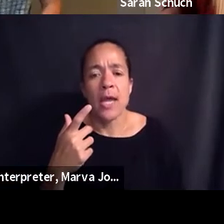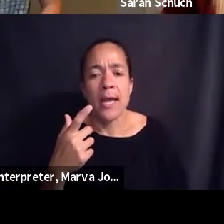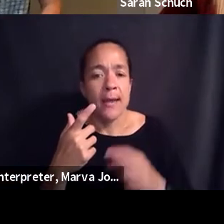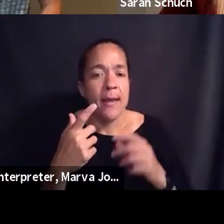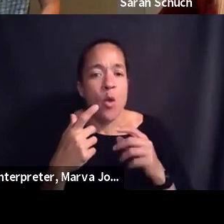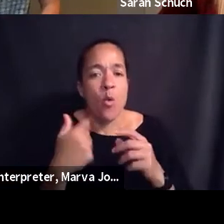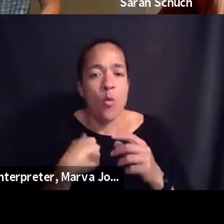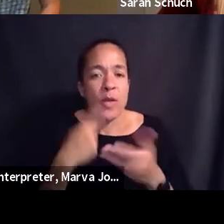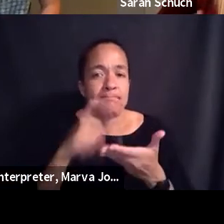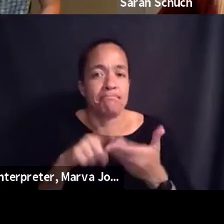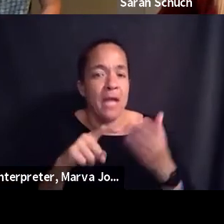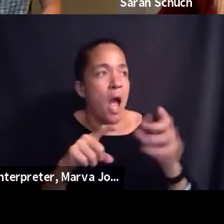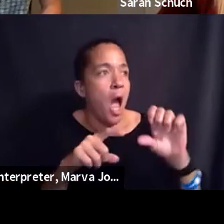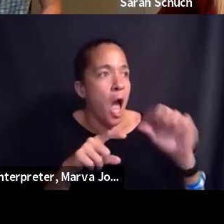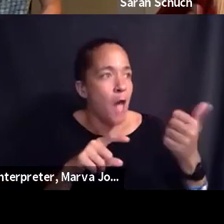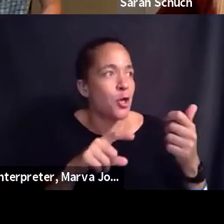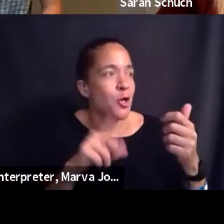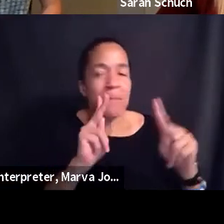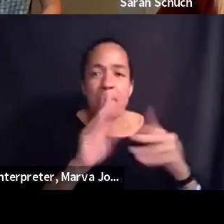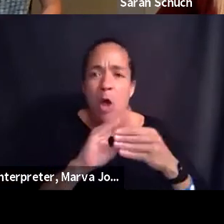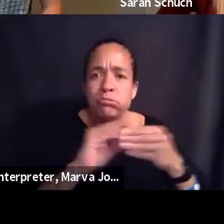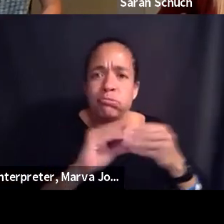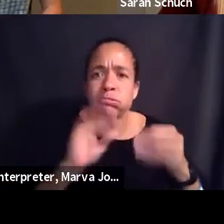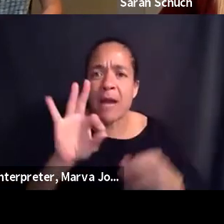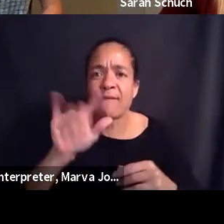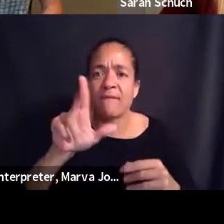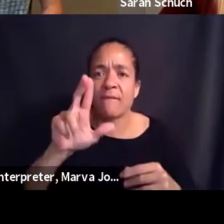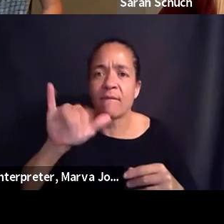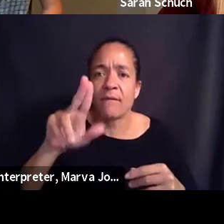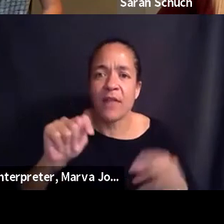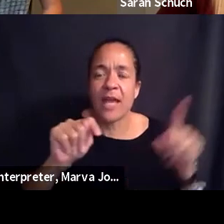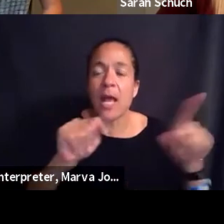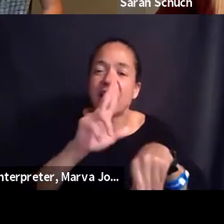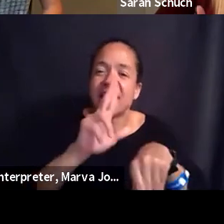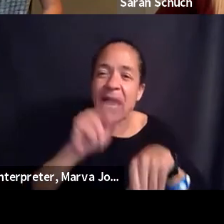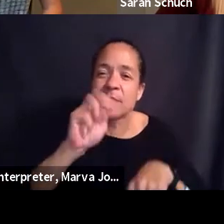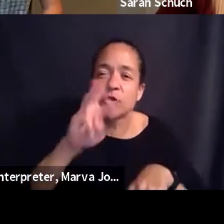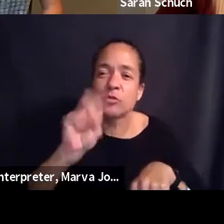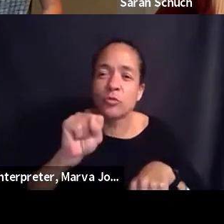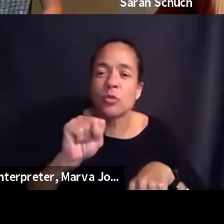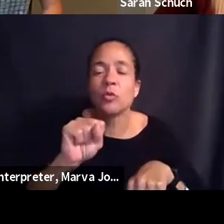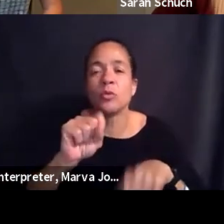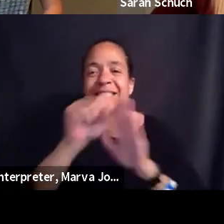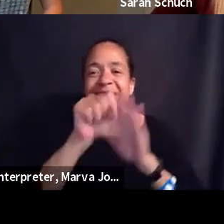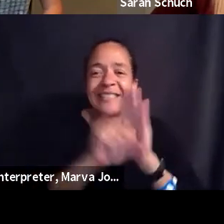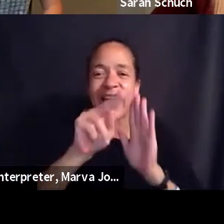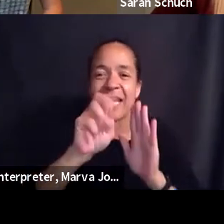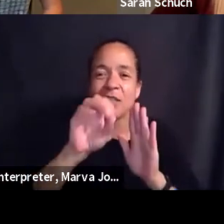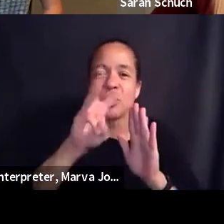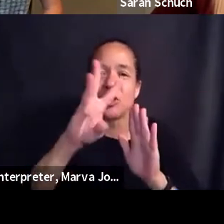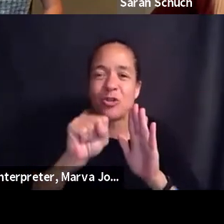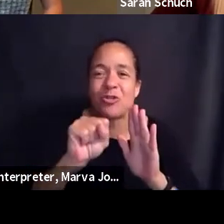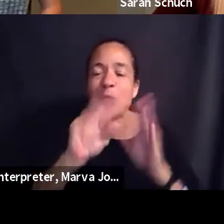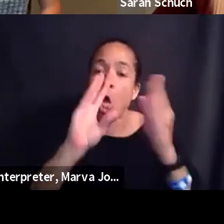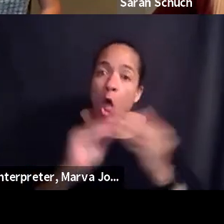we had national news and state news all talking about the Flint water crisis and what that was like.